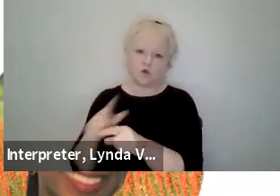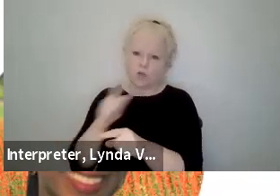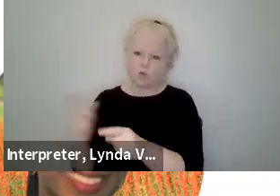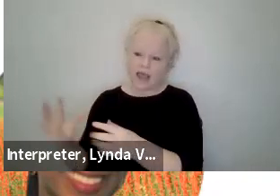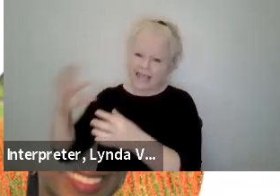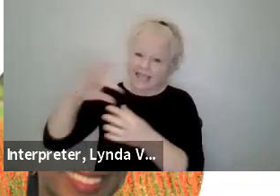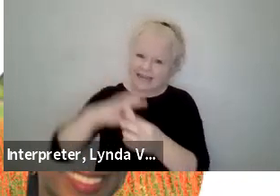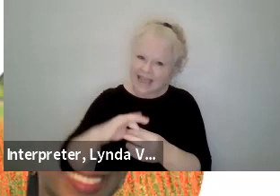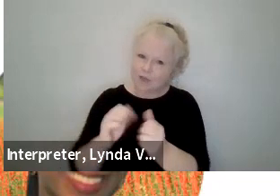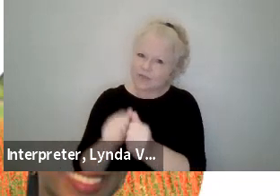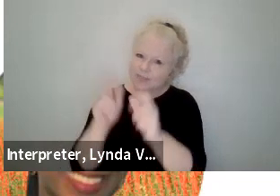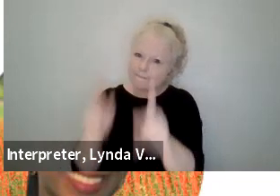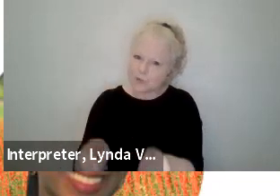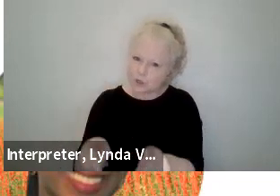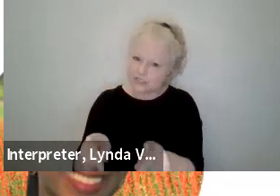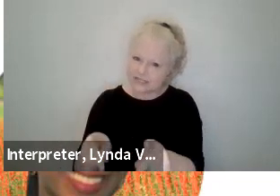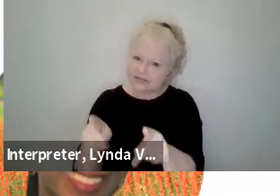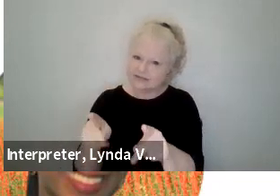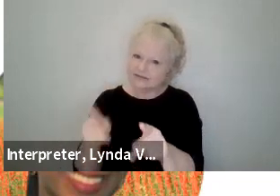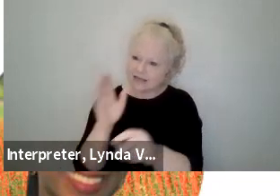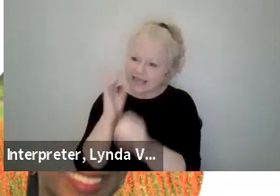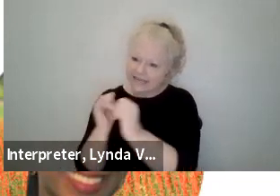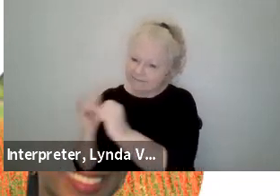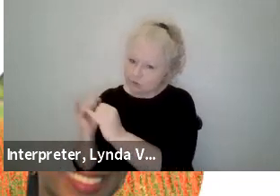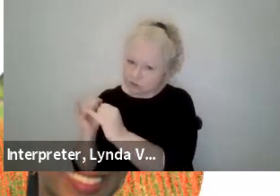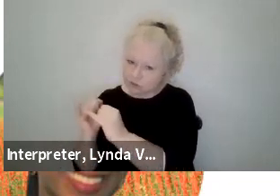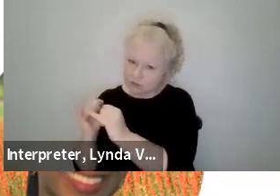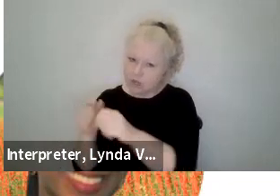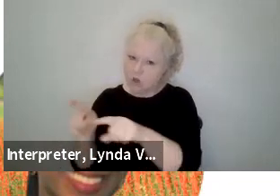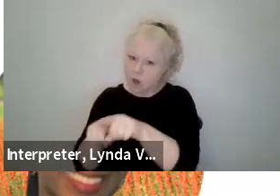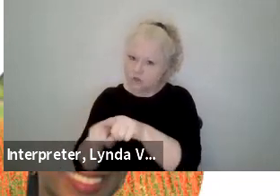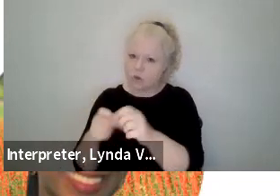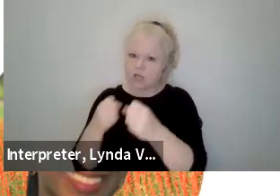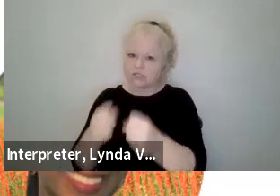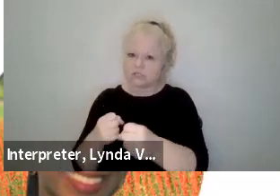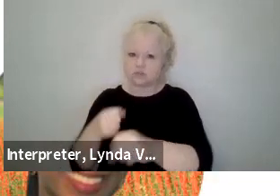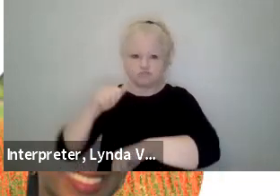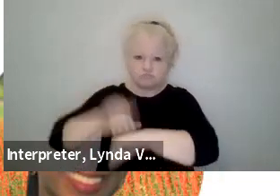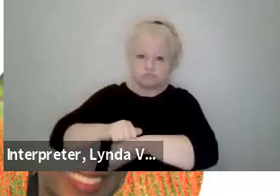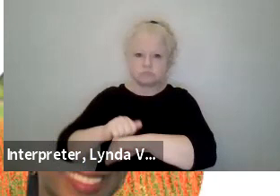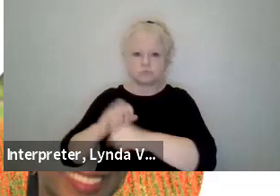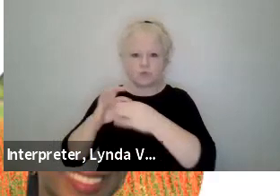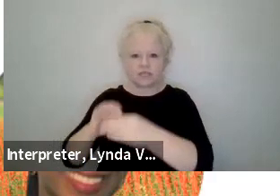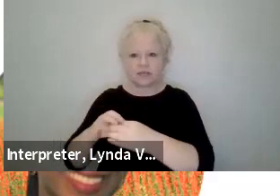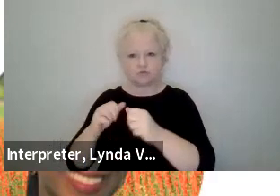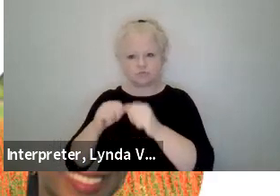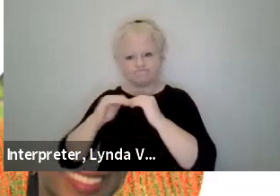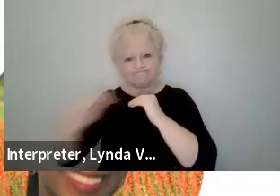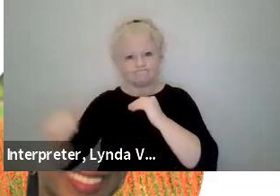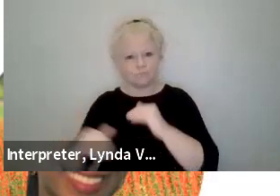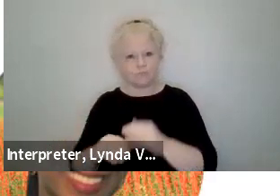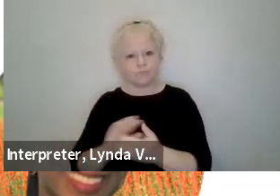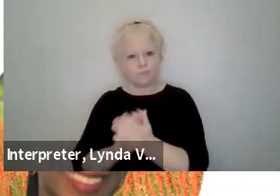with the person on an individual level and building solid rapport that in return transfer into strong relationships